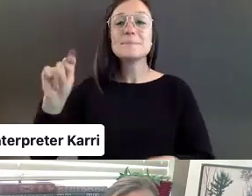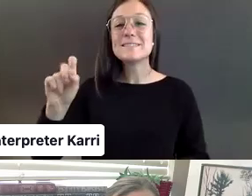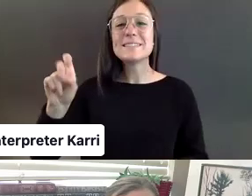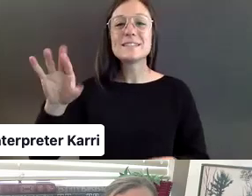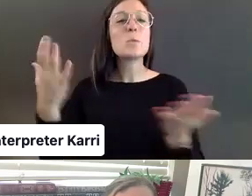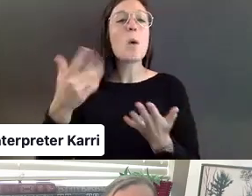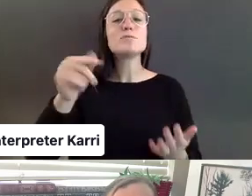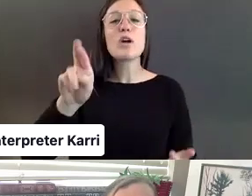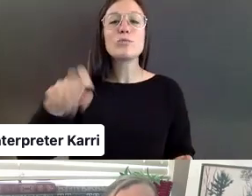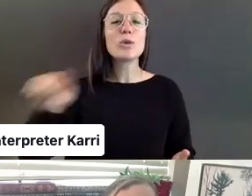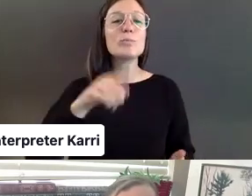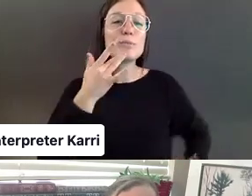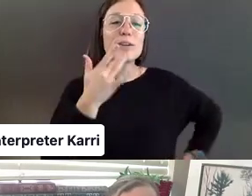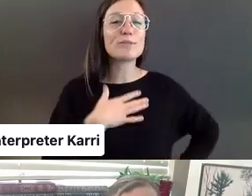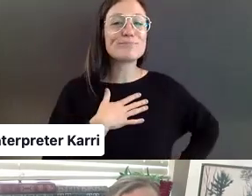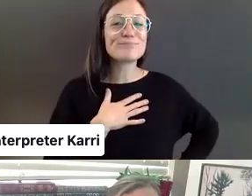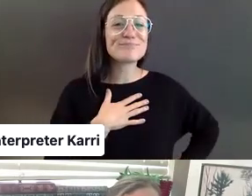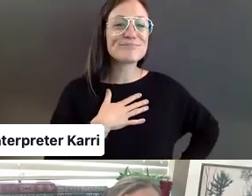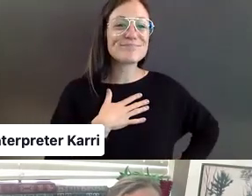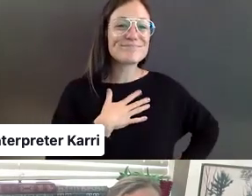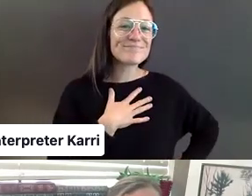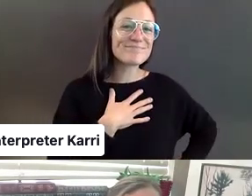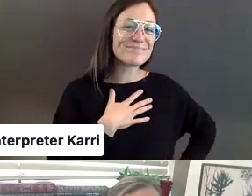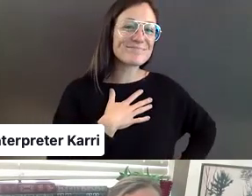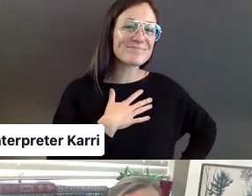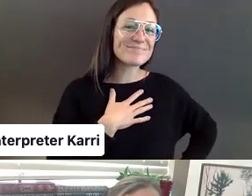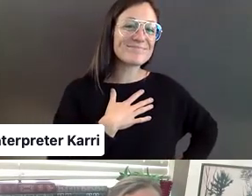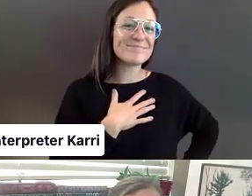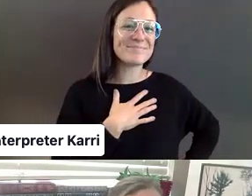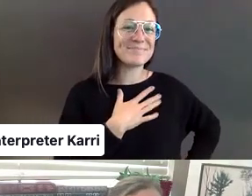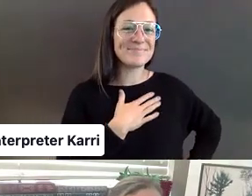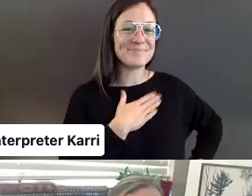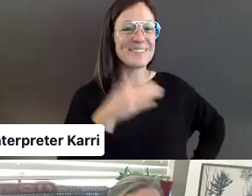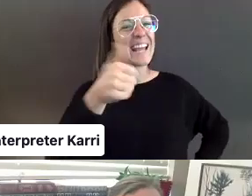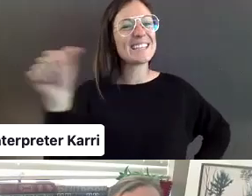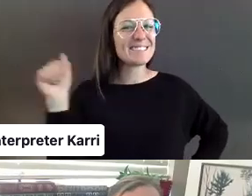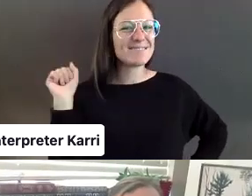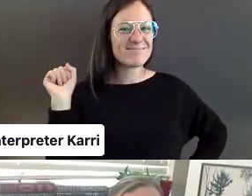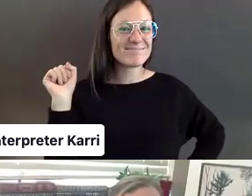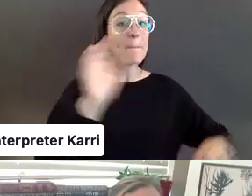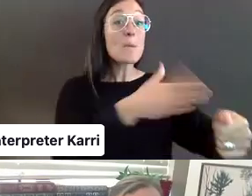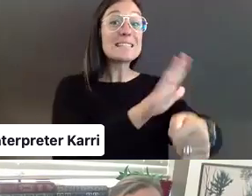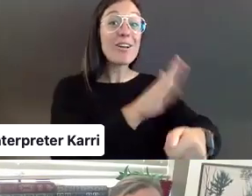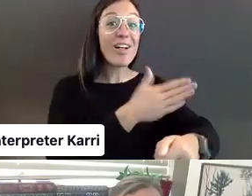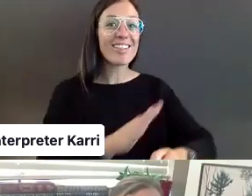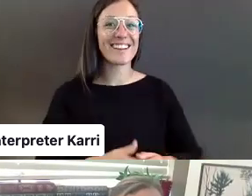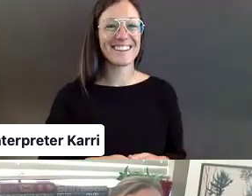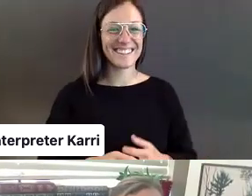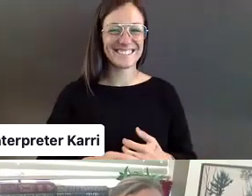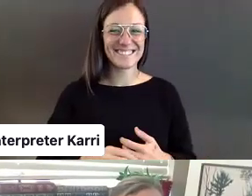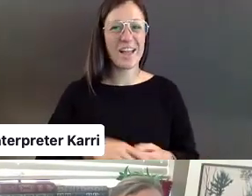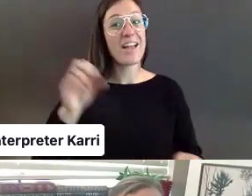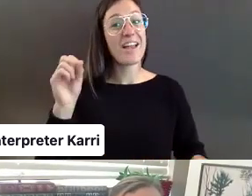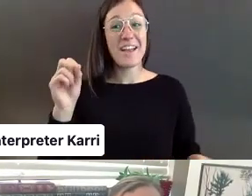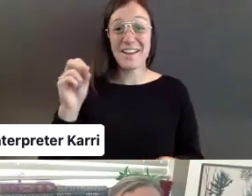would you like it to be? Let me ask you that. I mean, Emmy. A musical. Oh wow,